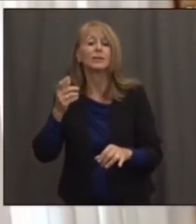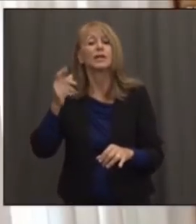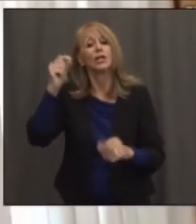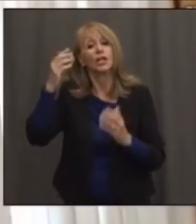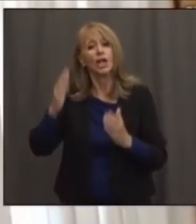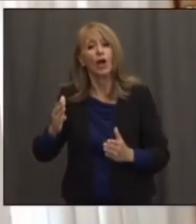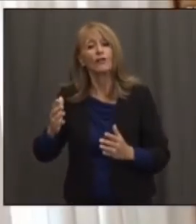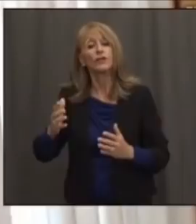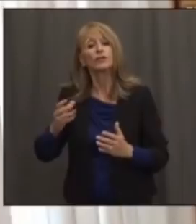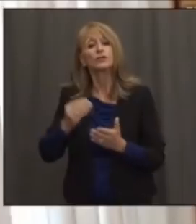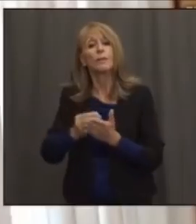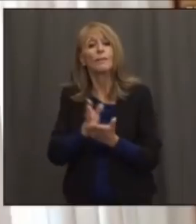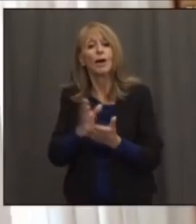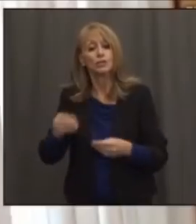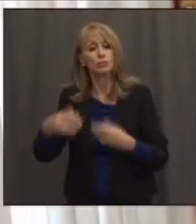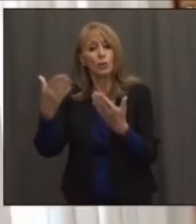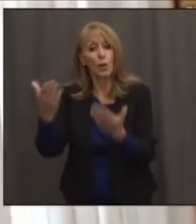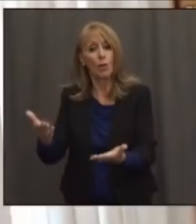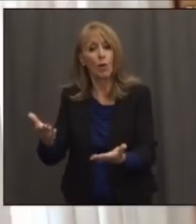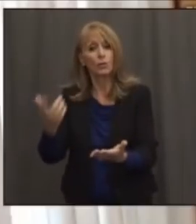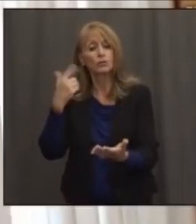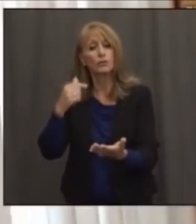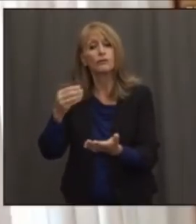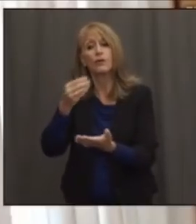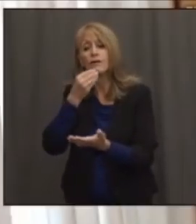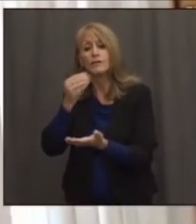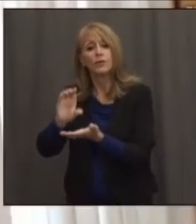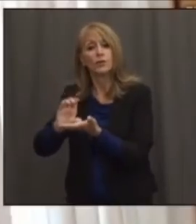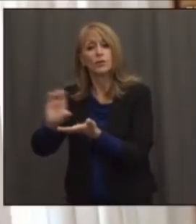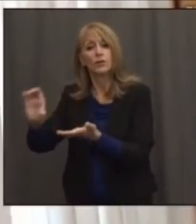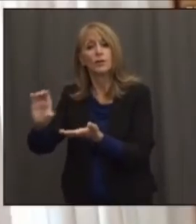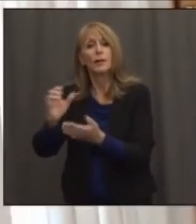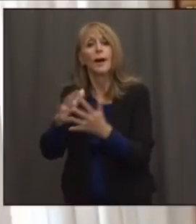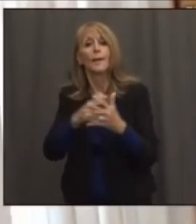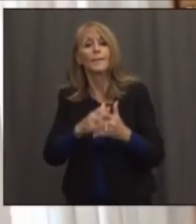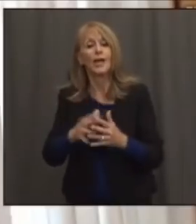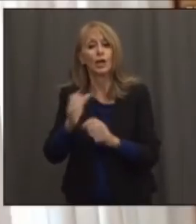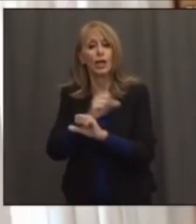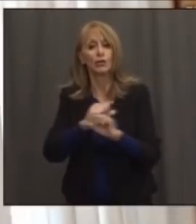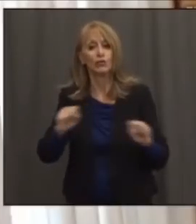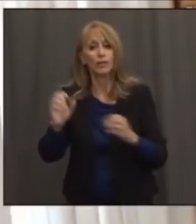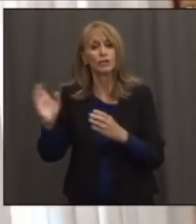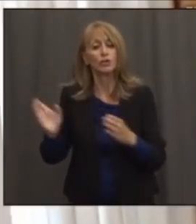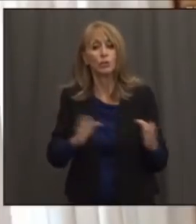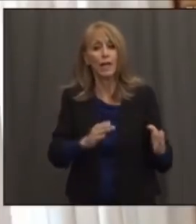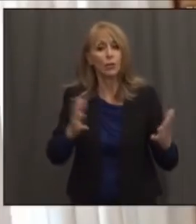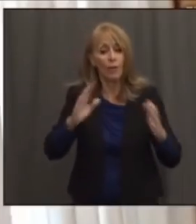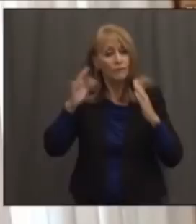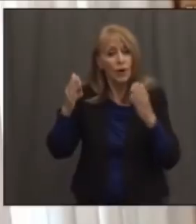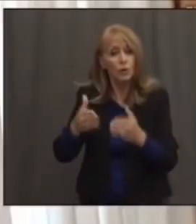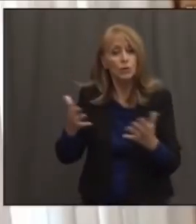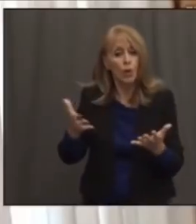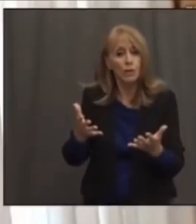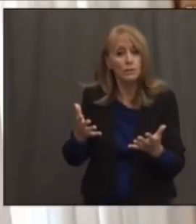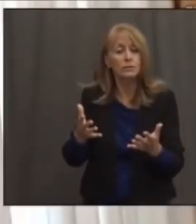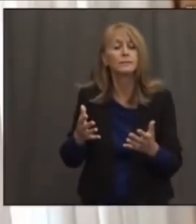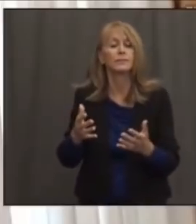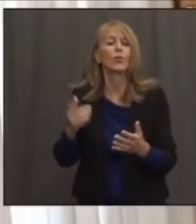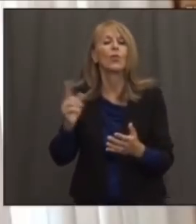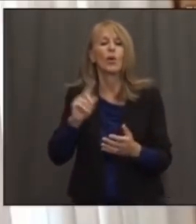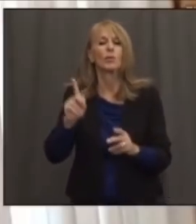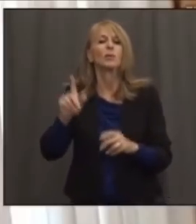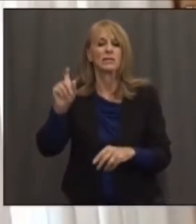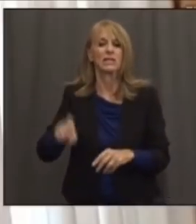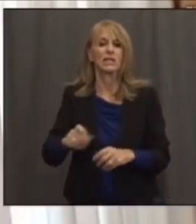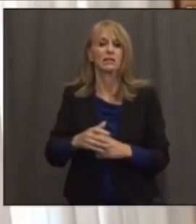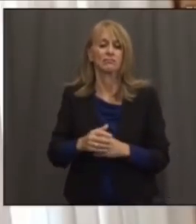his recommended allocation for the funding we're getting from the American Rescue Plan Act, it's really focused on those areas of need where